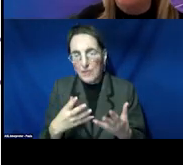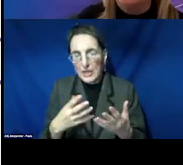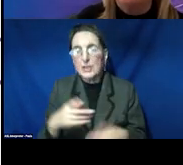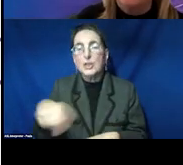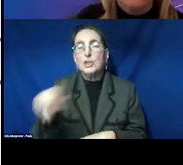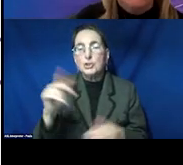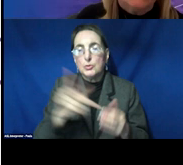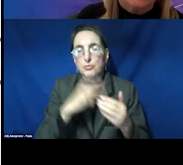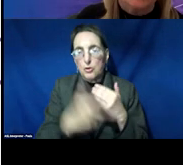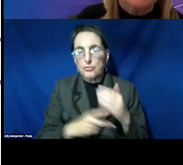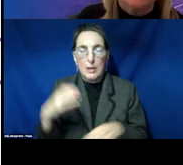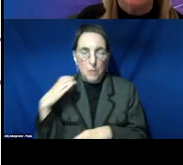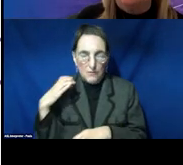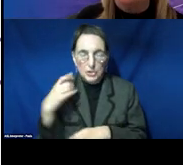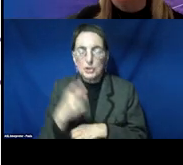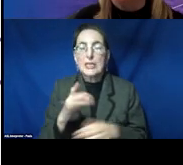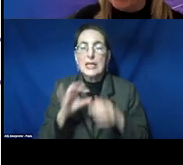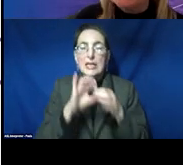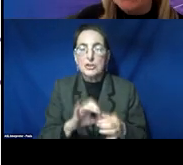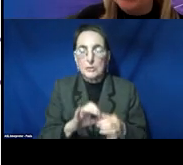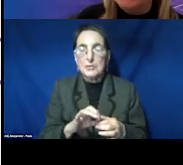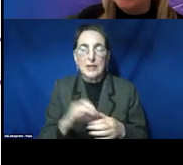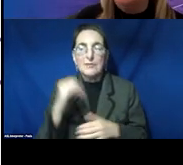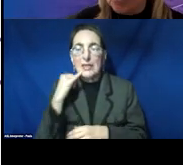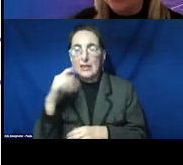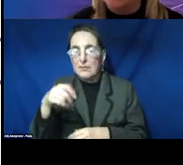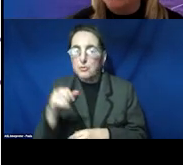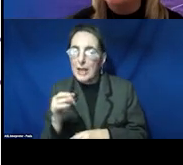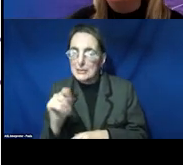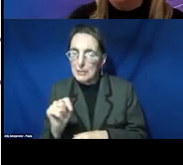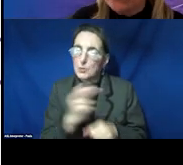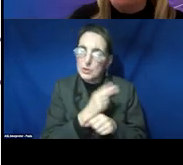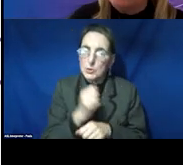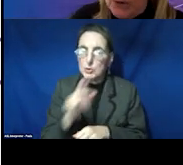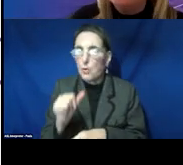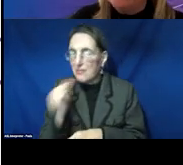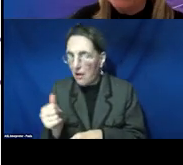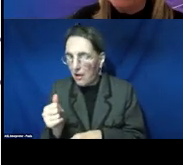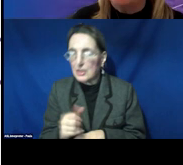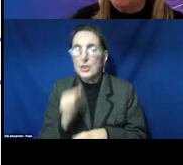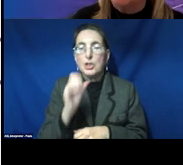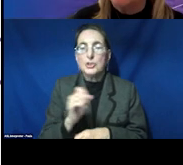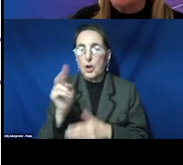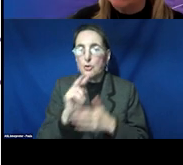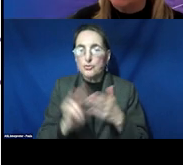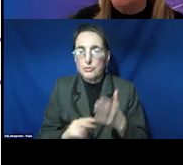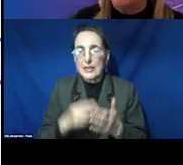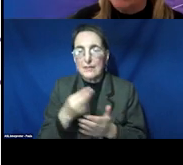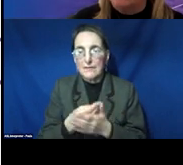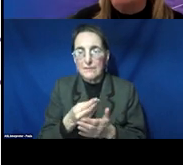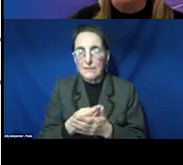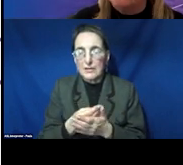program officers in terms of whether prospect was used or not. So read the funding opportunity